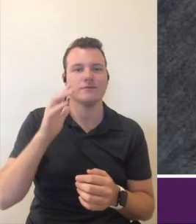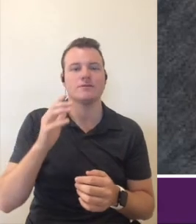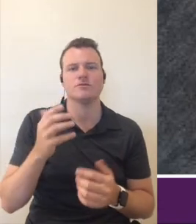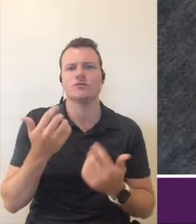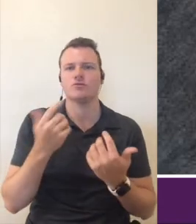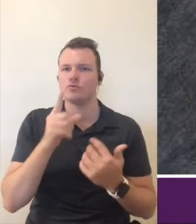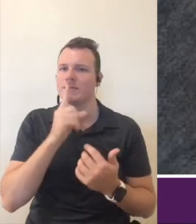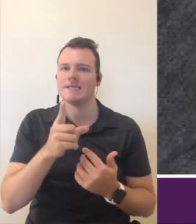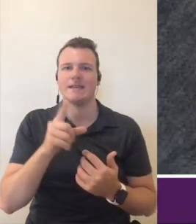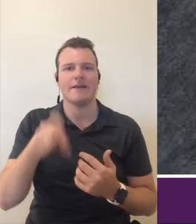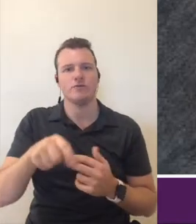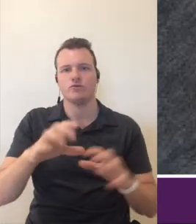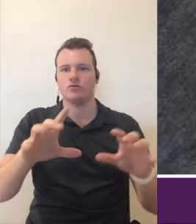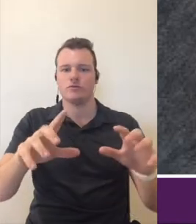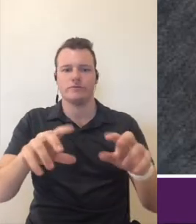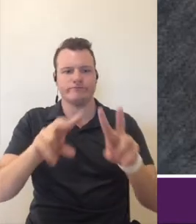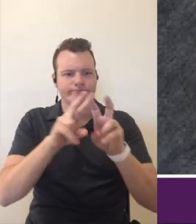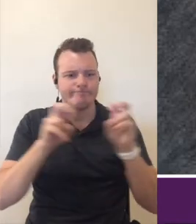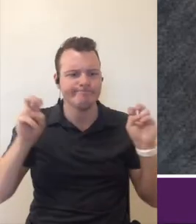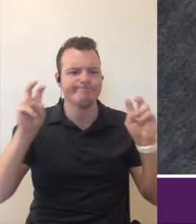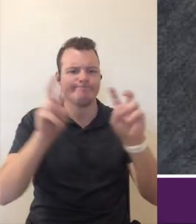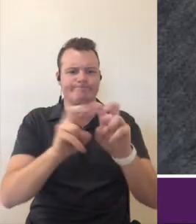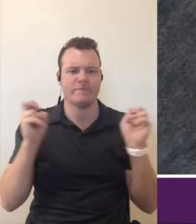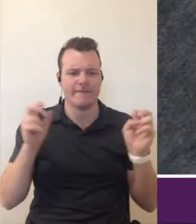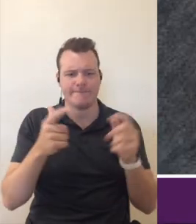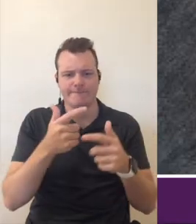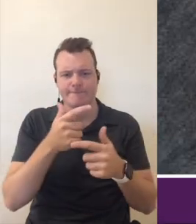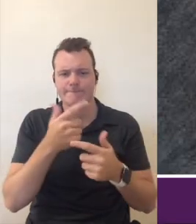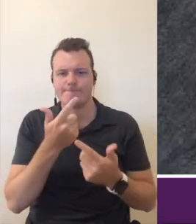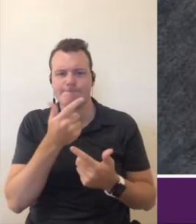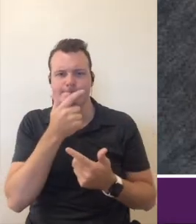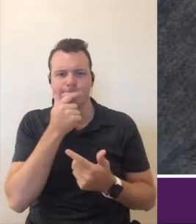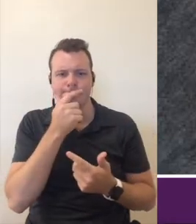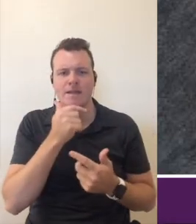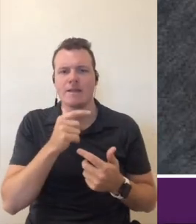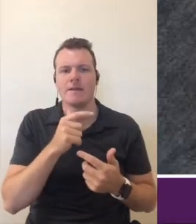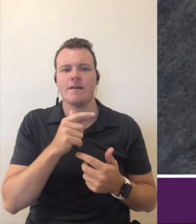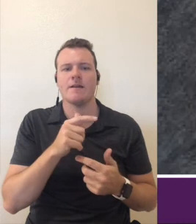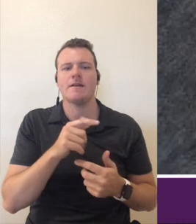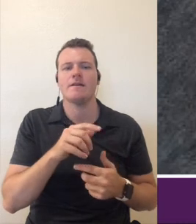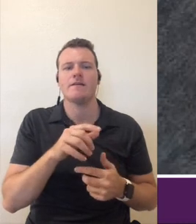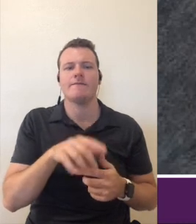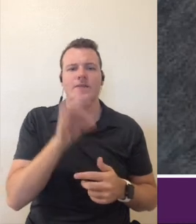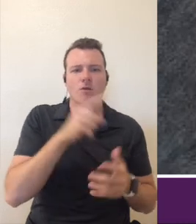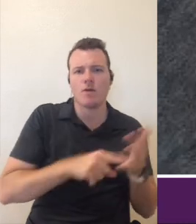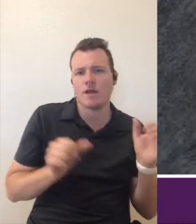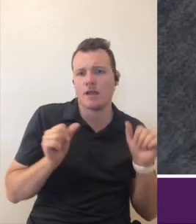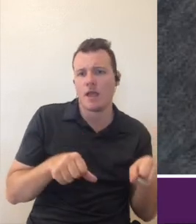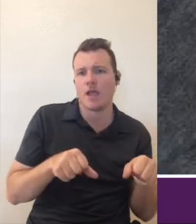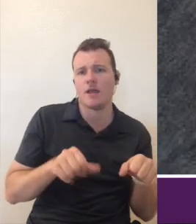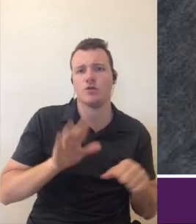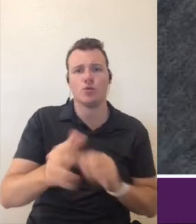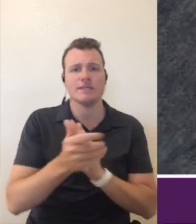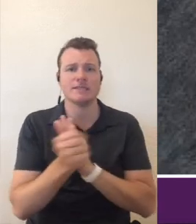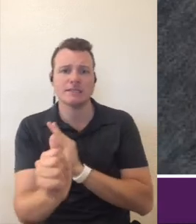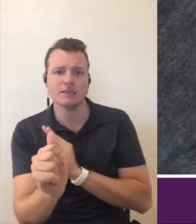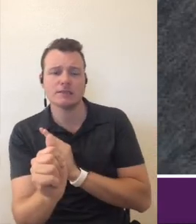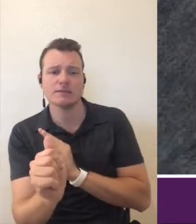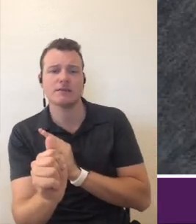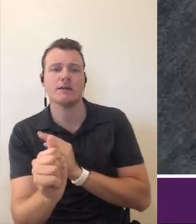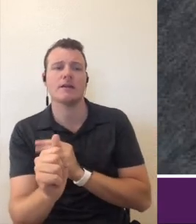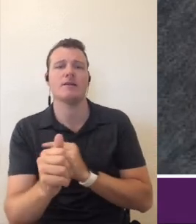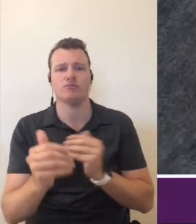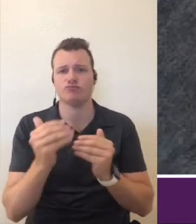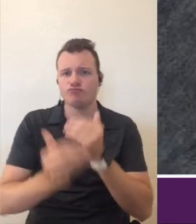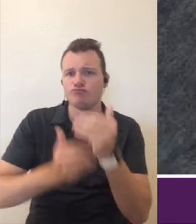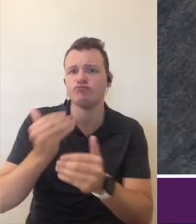having conversations, start listening, put your ears to the ground, figure out what's attainable, what you have a skill set in,